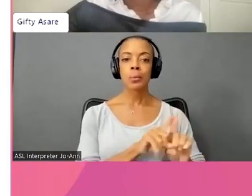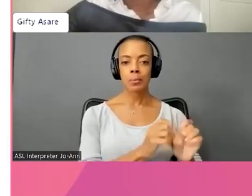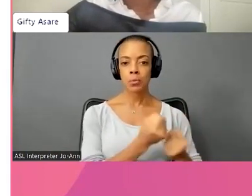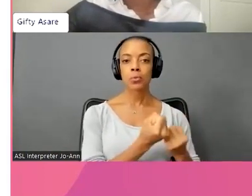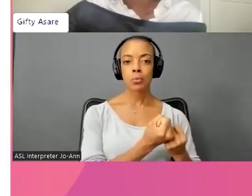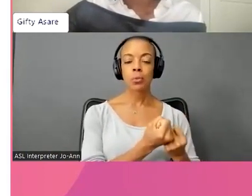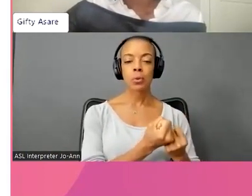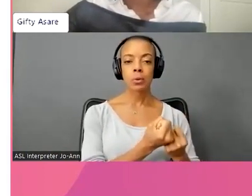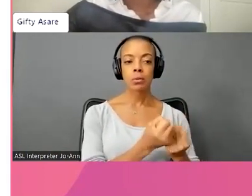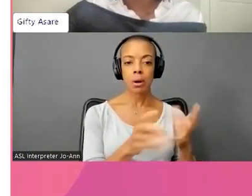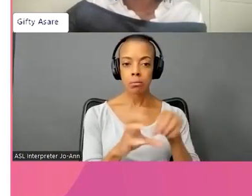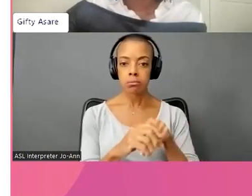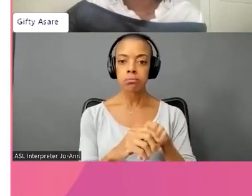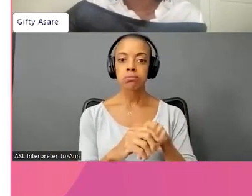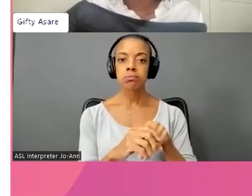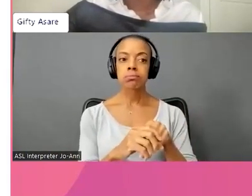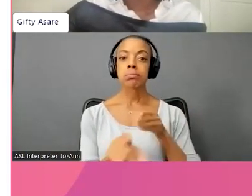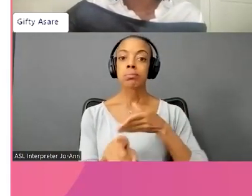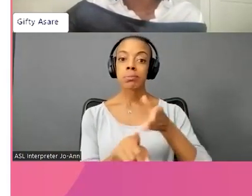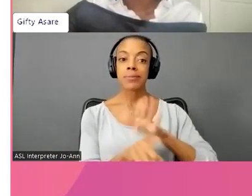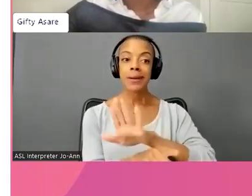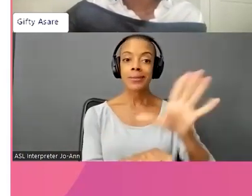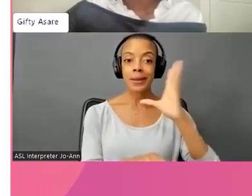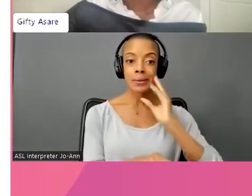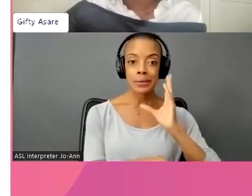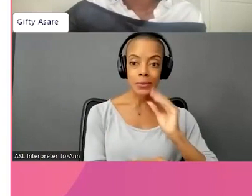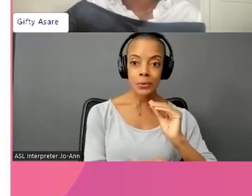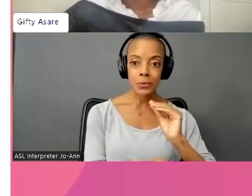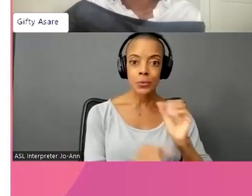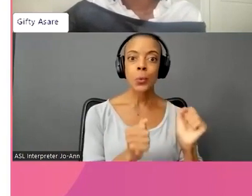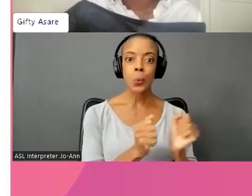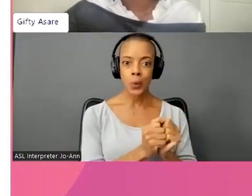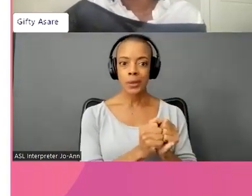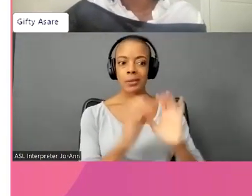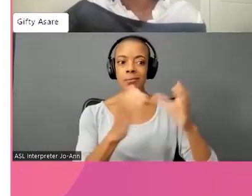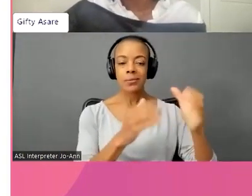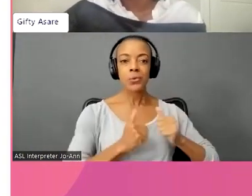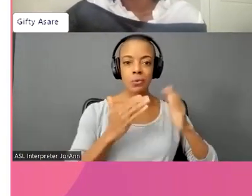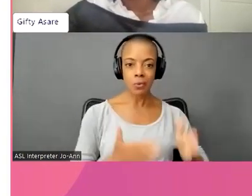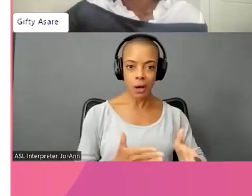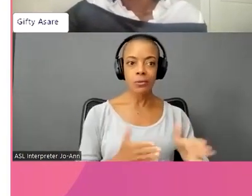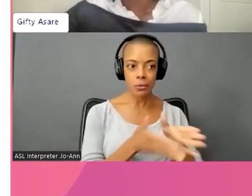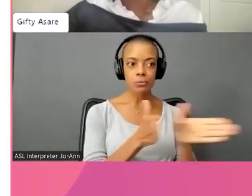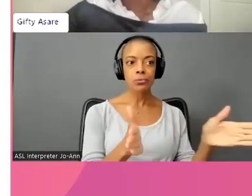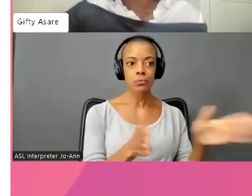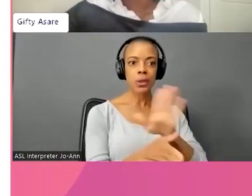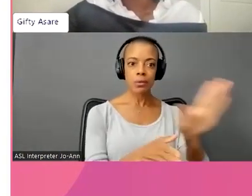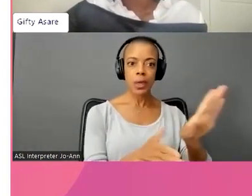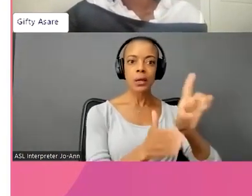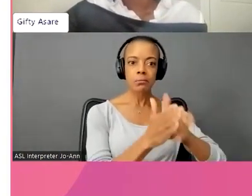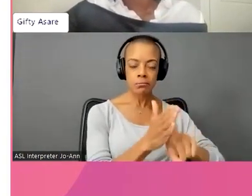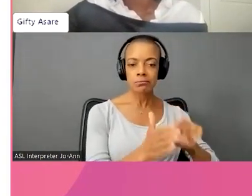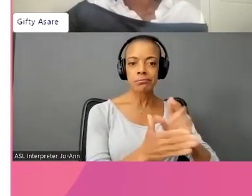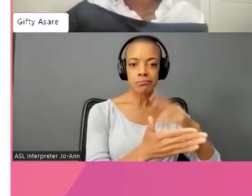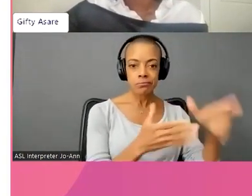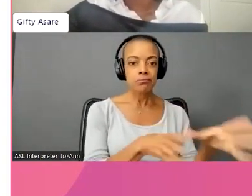through professionals' experiences with these populations or survivors at large. There's mention